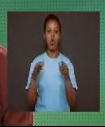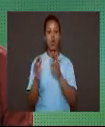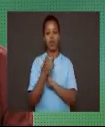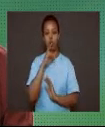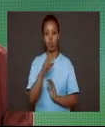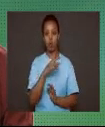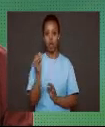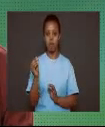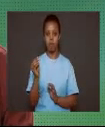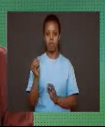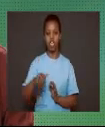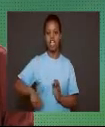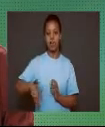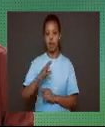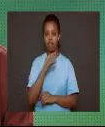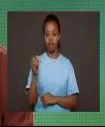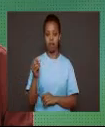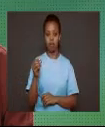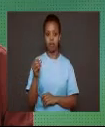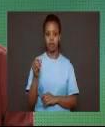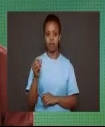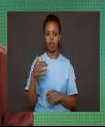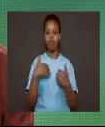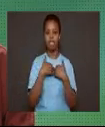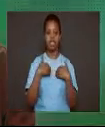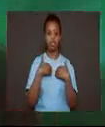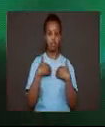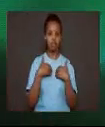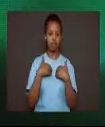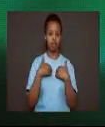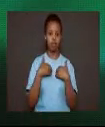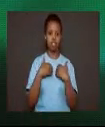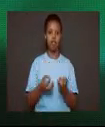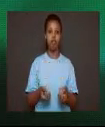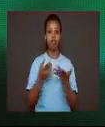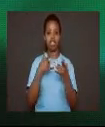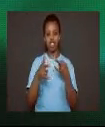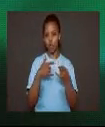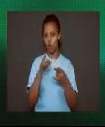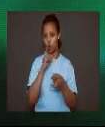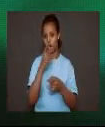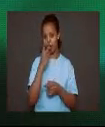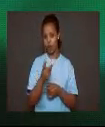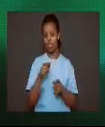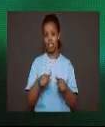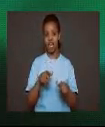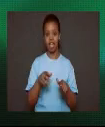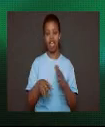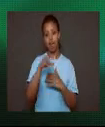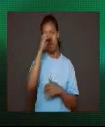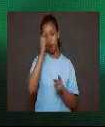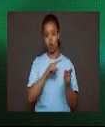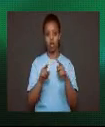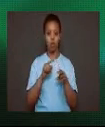of plant and animal species in the region. Today, we are going to